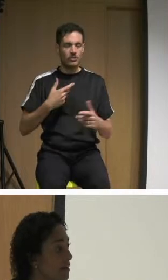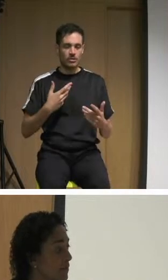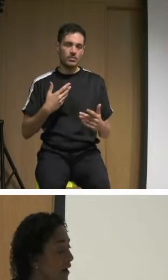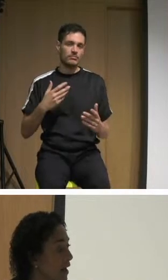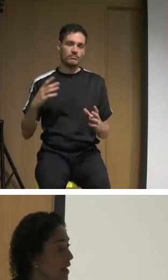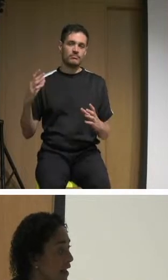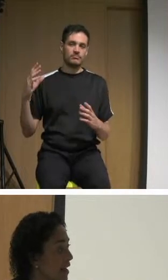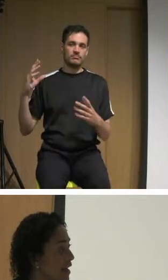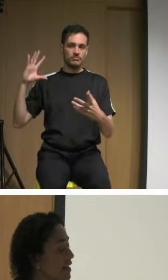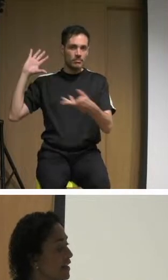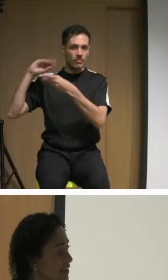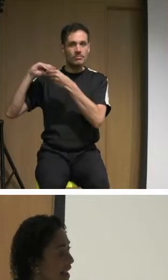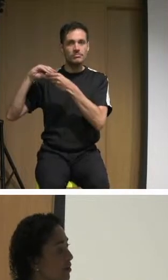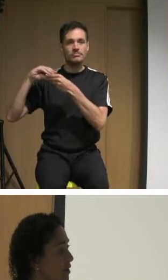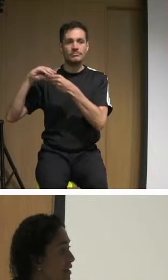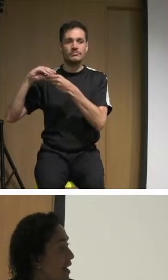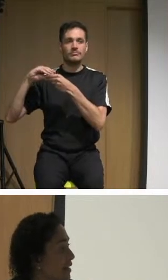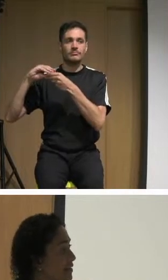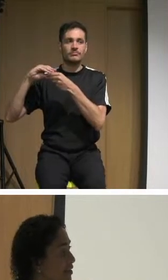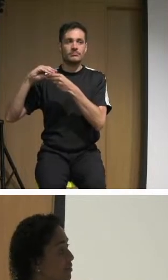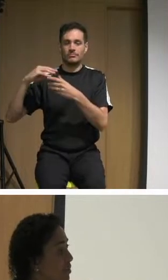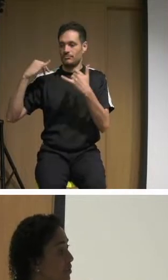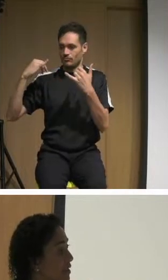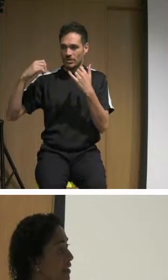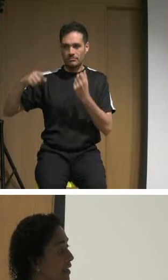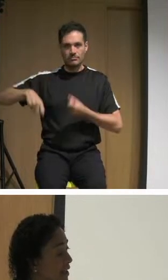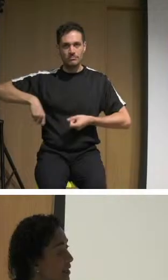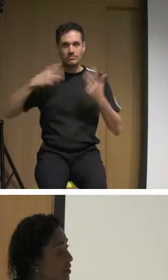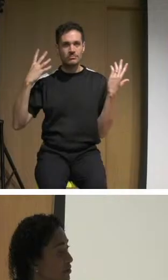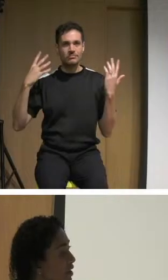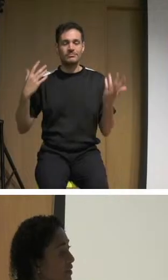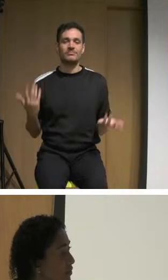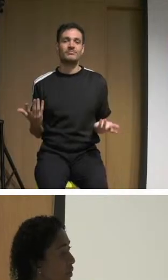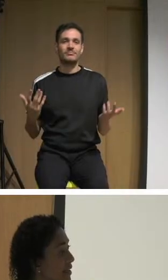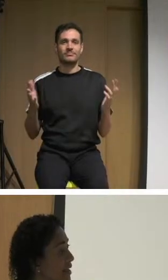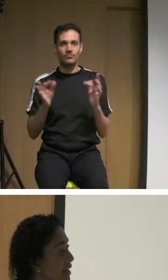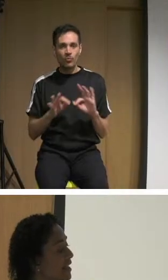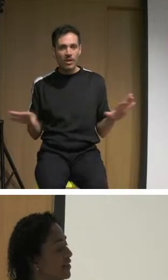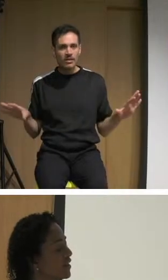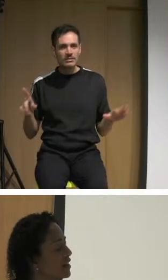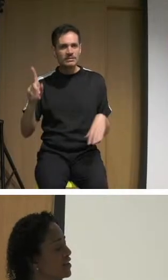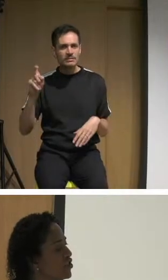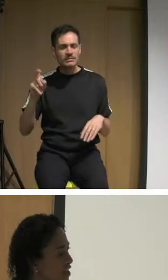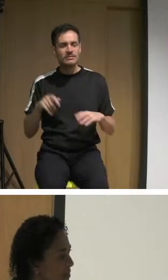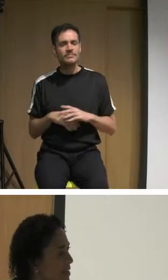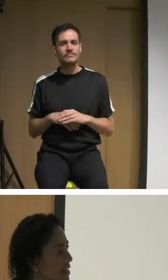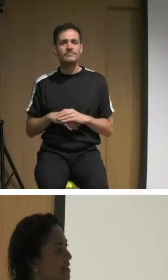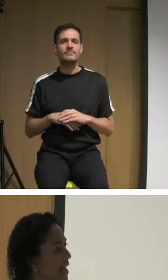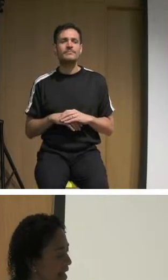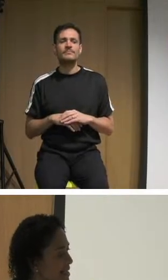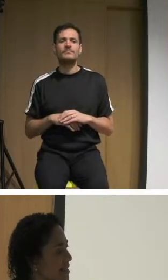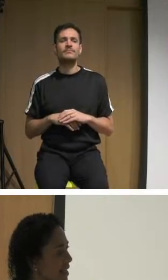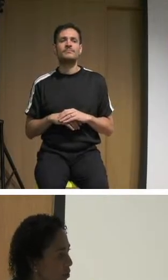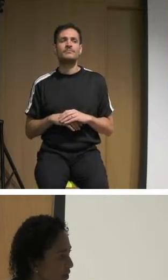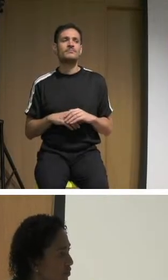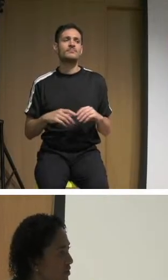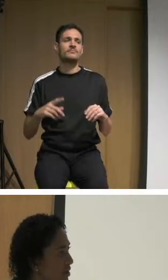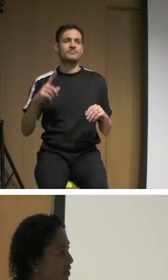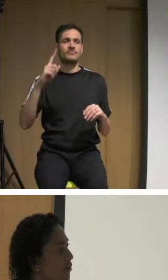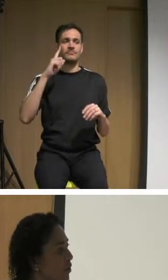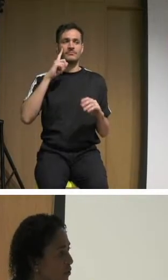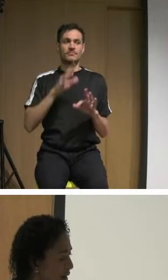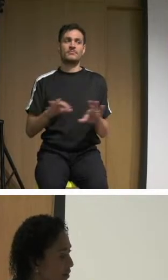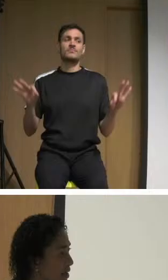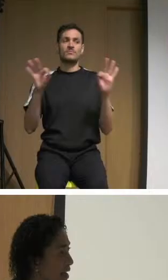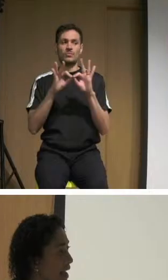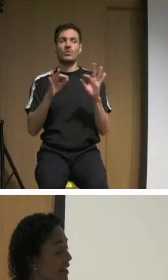has not is now not considered moot, and null and void. It is legitimate to ask that question